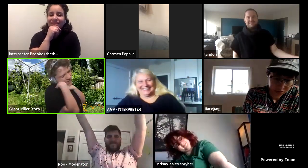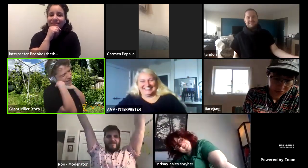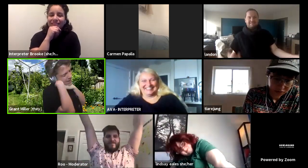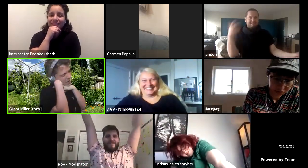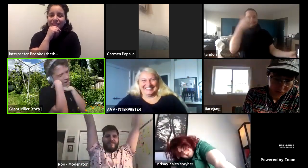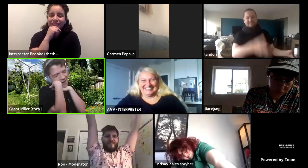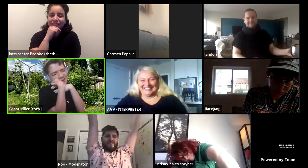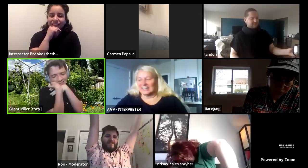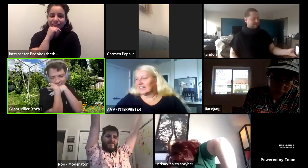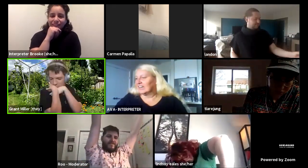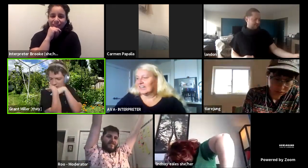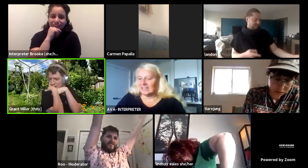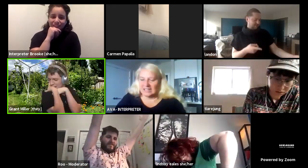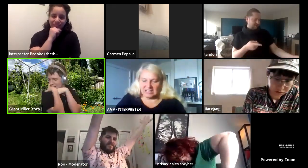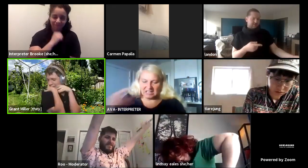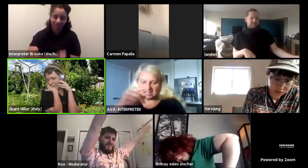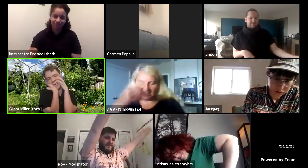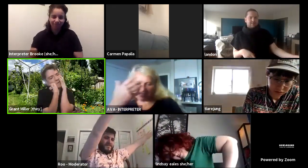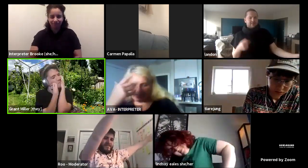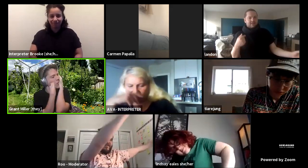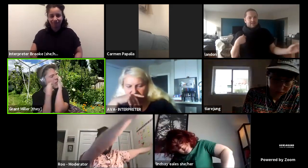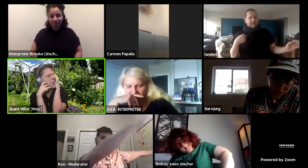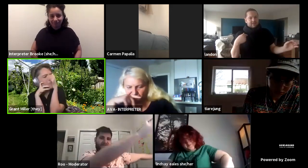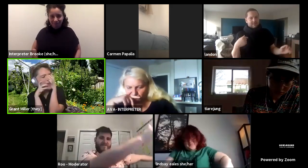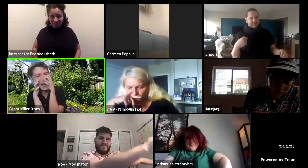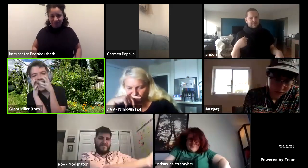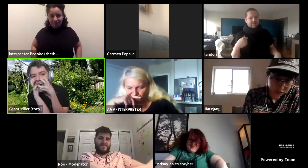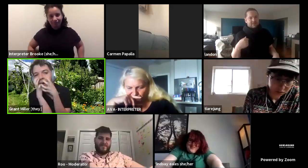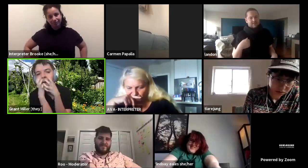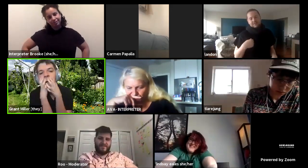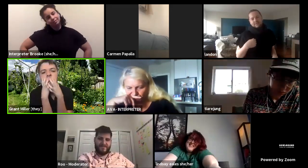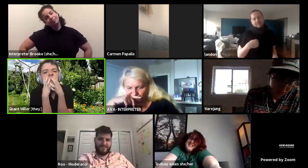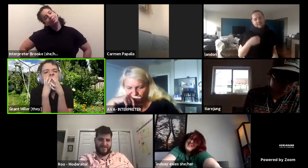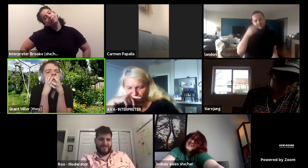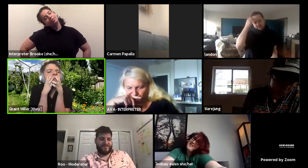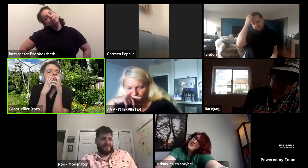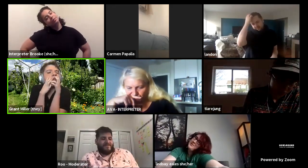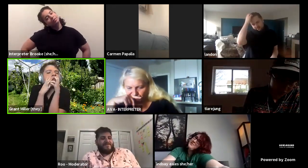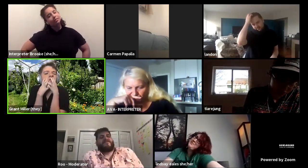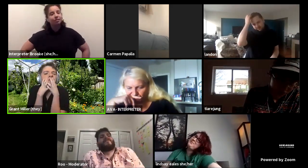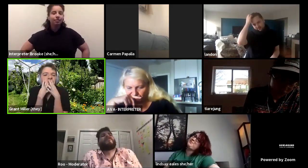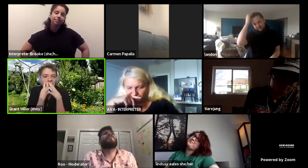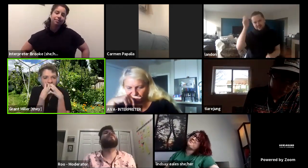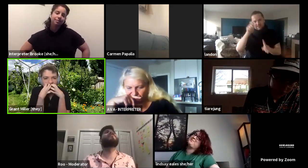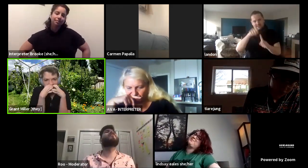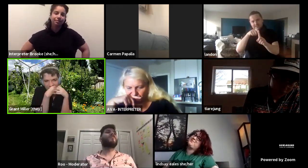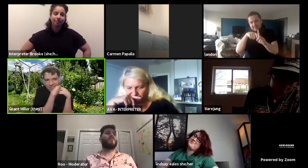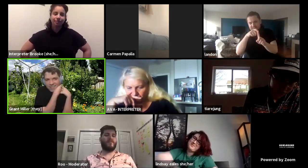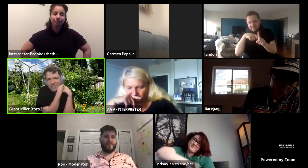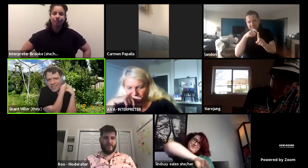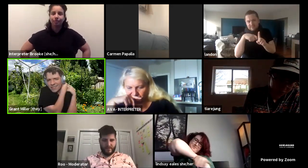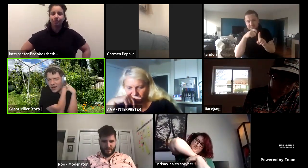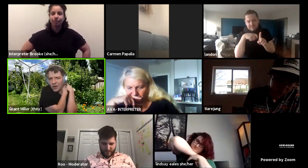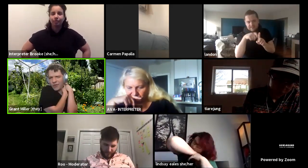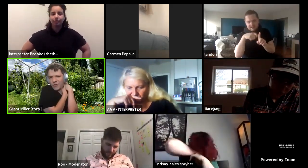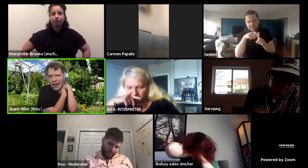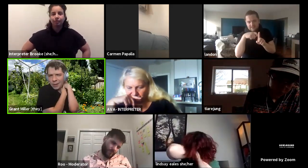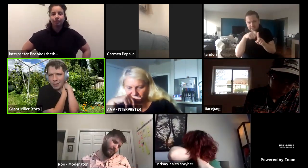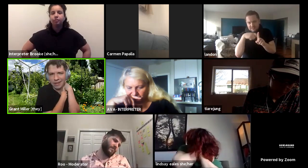of having this clunky, mushy body that feels